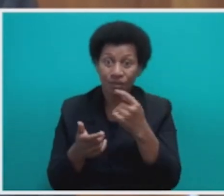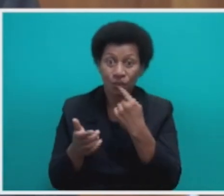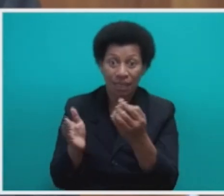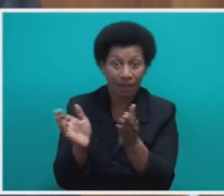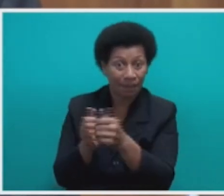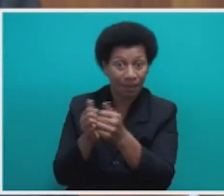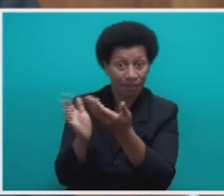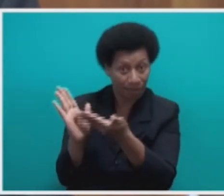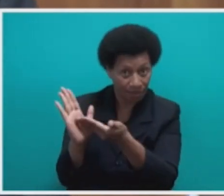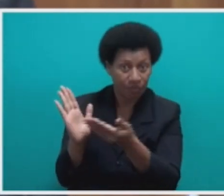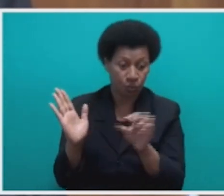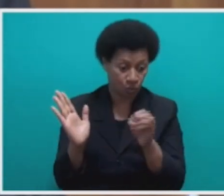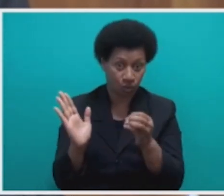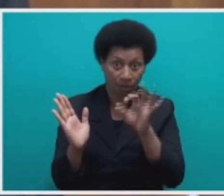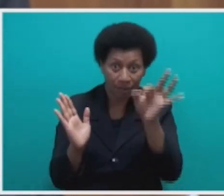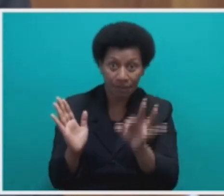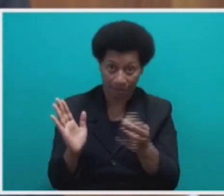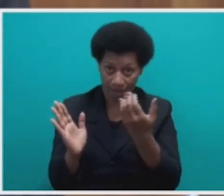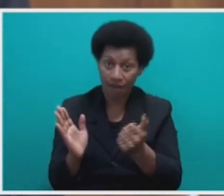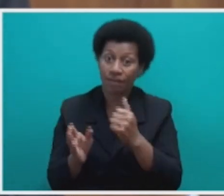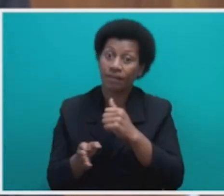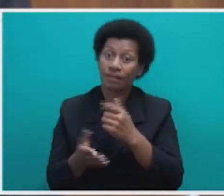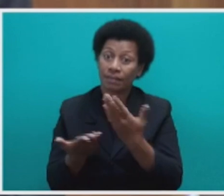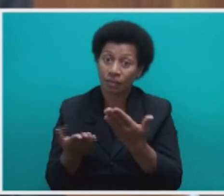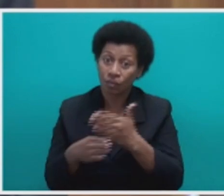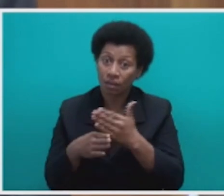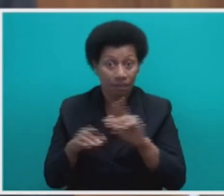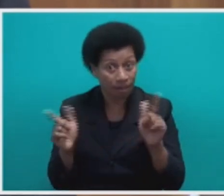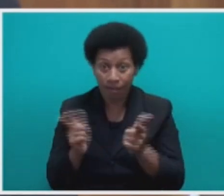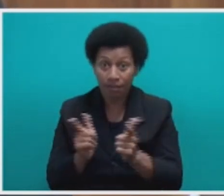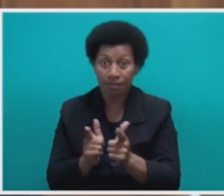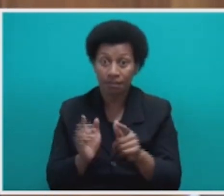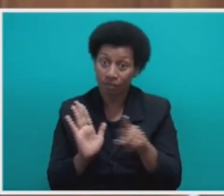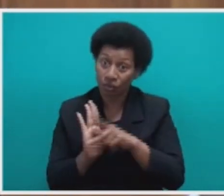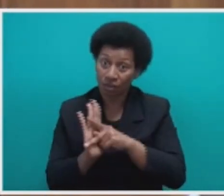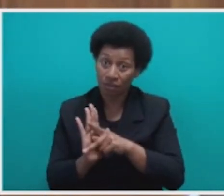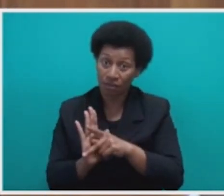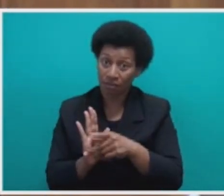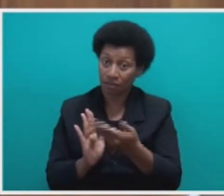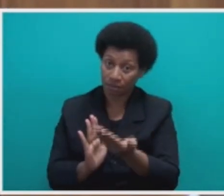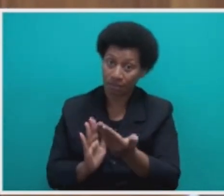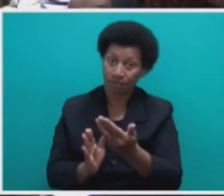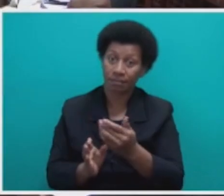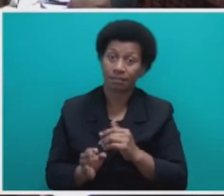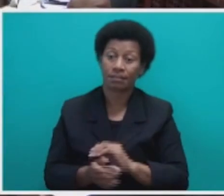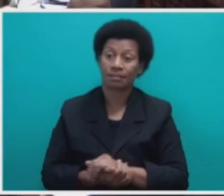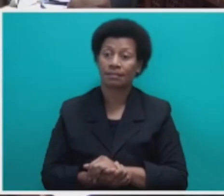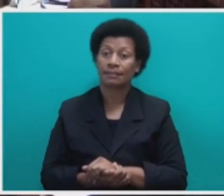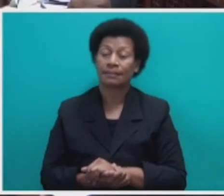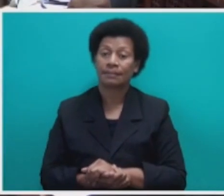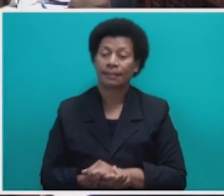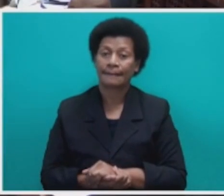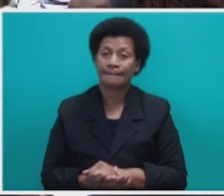to 0%, has it worked? Has the price of chicken portions come down significantly? Thank you, Honorable.